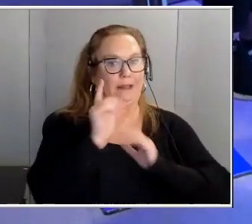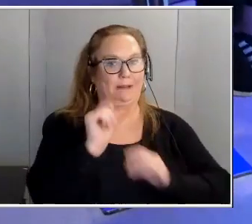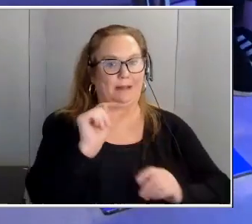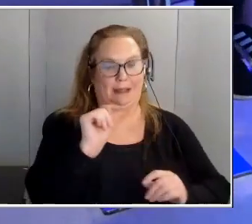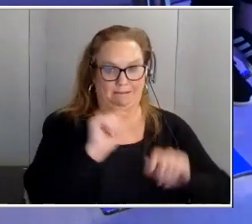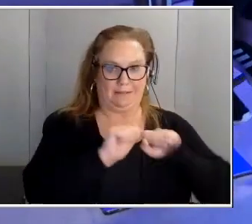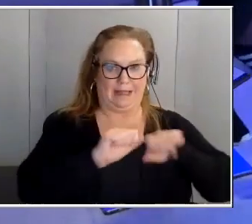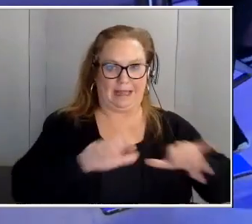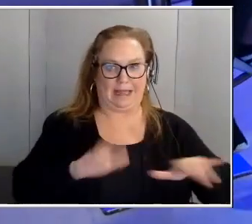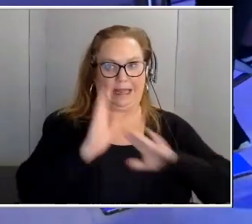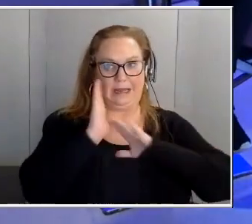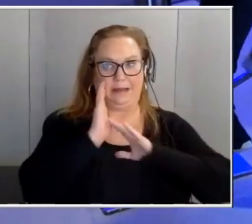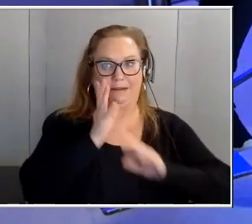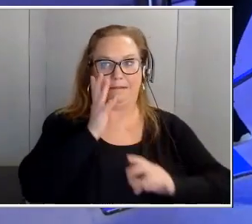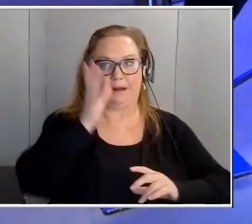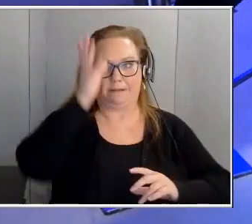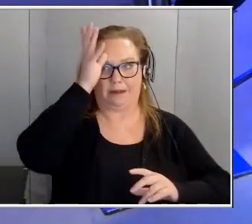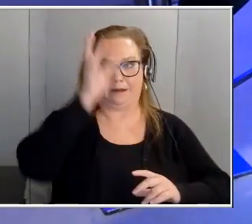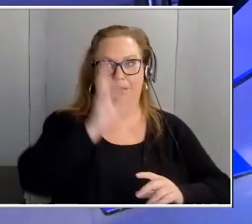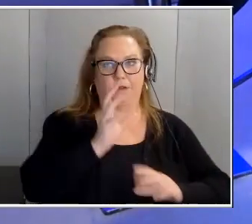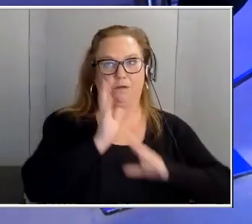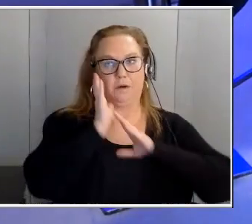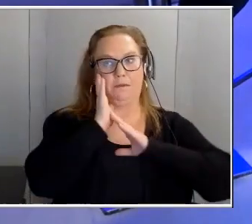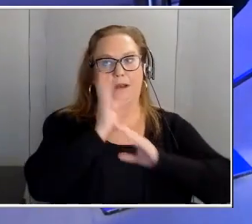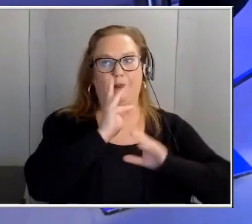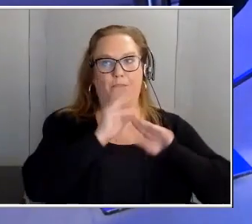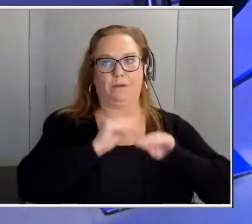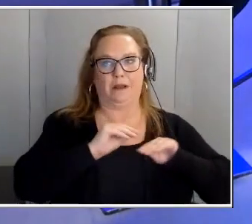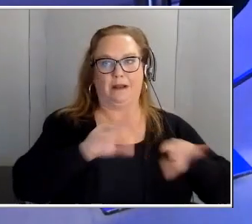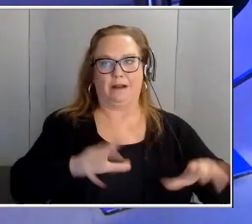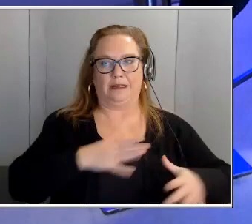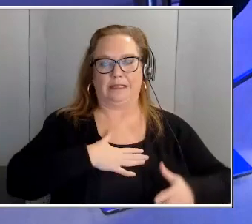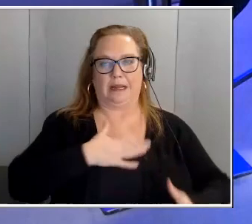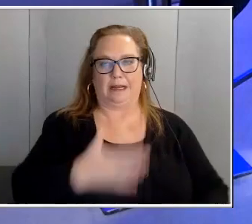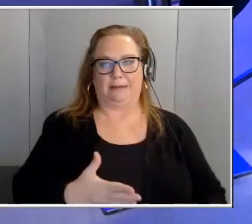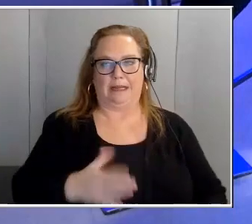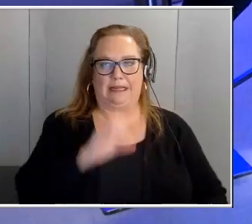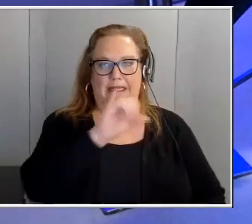It was. But my parents were both bedwetters. Did I just admit that? Is that weird? Okay.